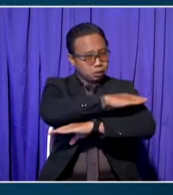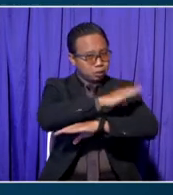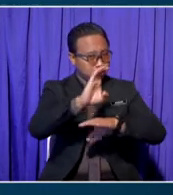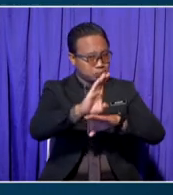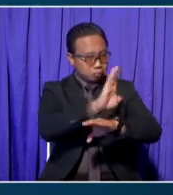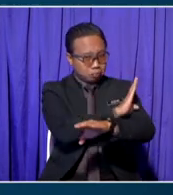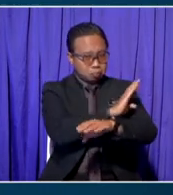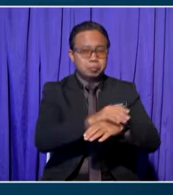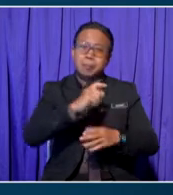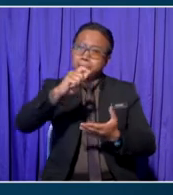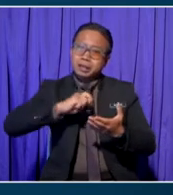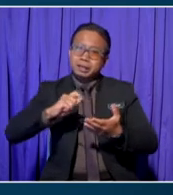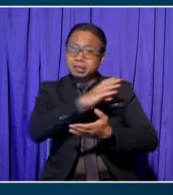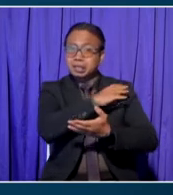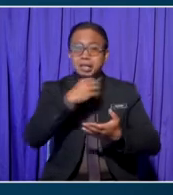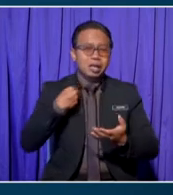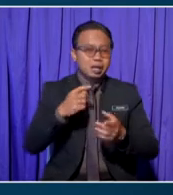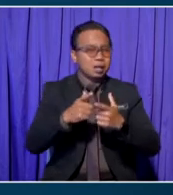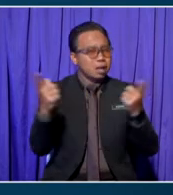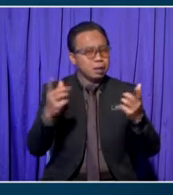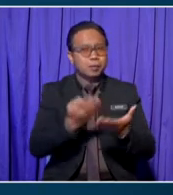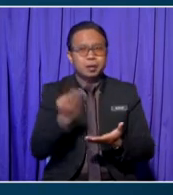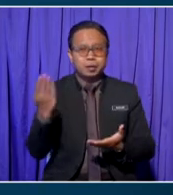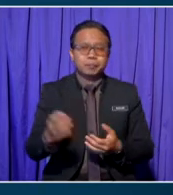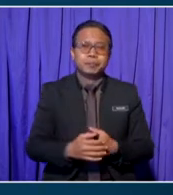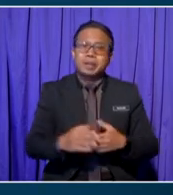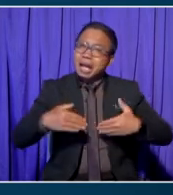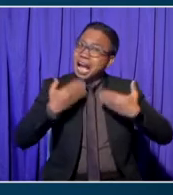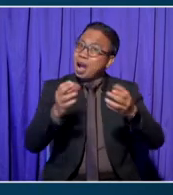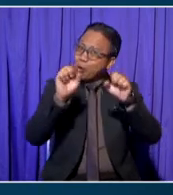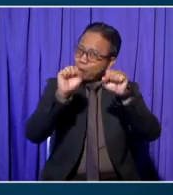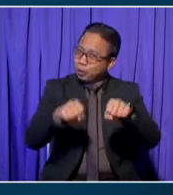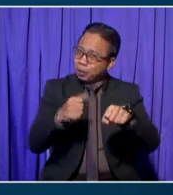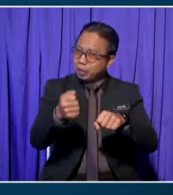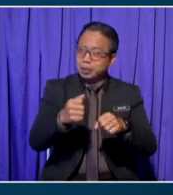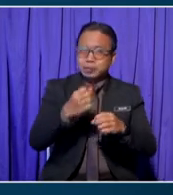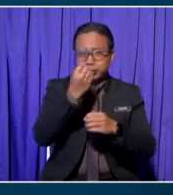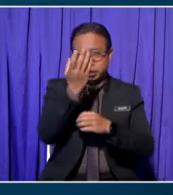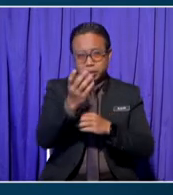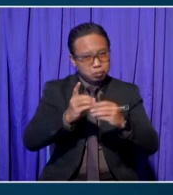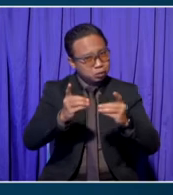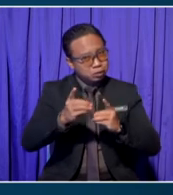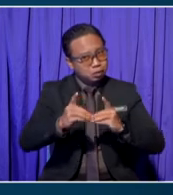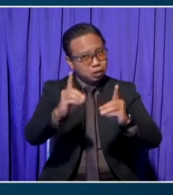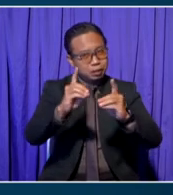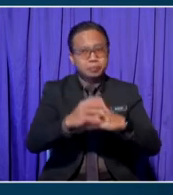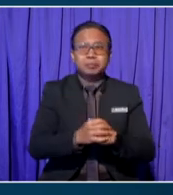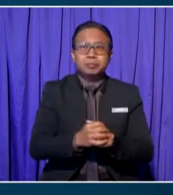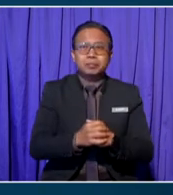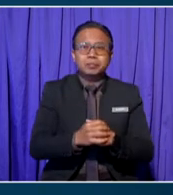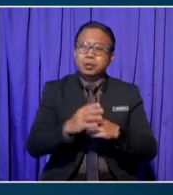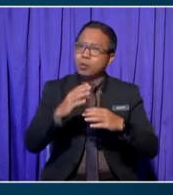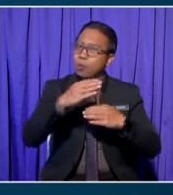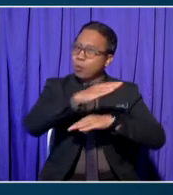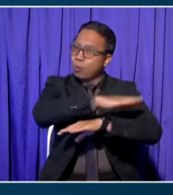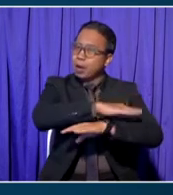a pencil, and other things. How can you describe the size of a pencil and the whiteboard